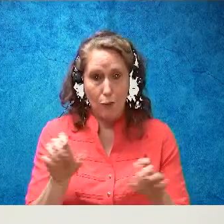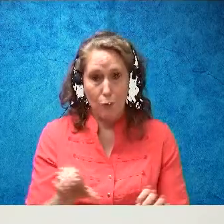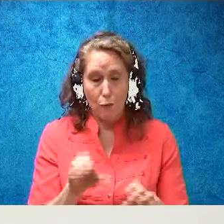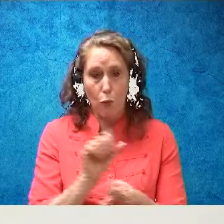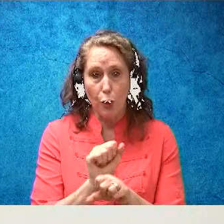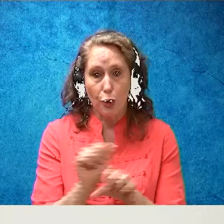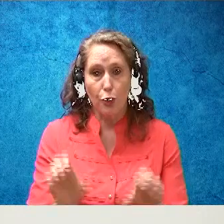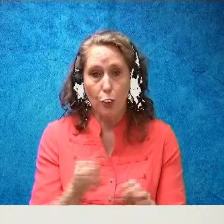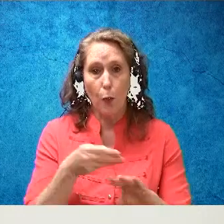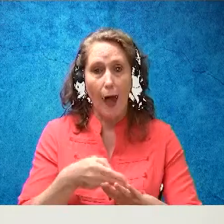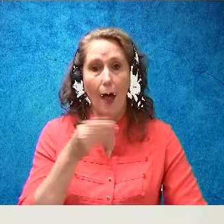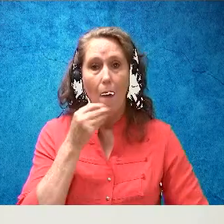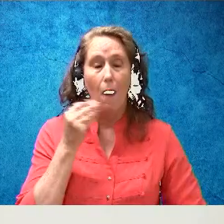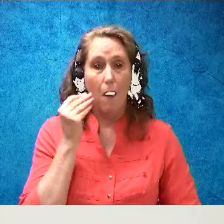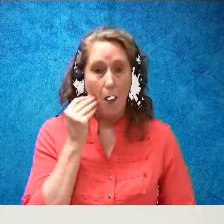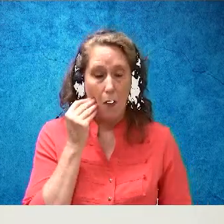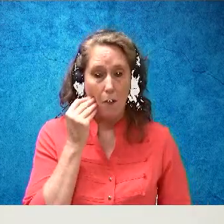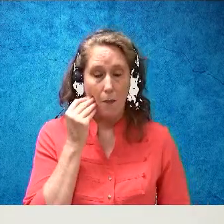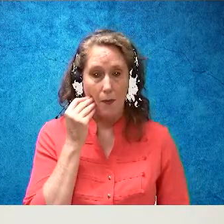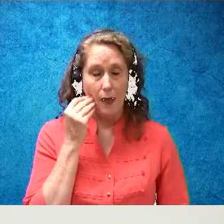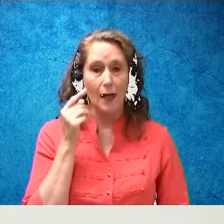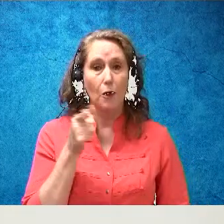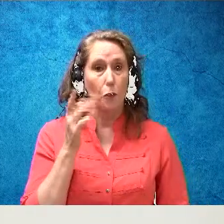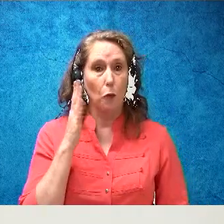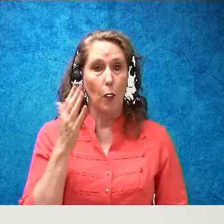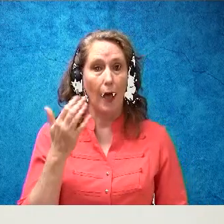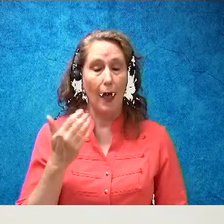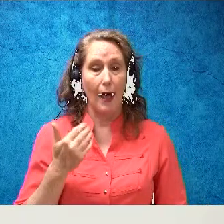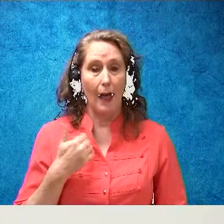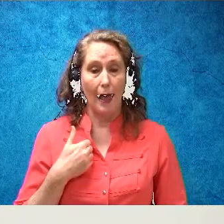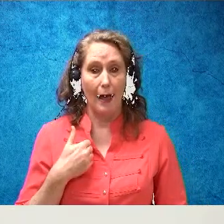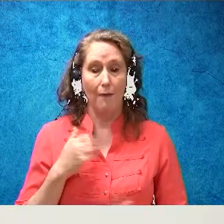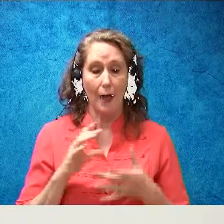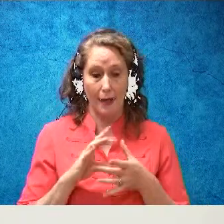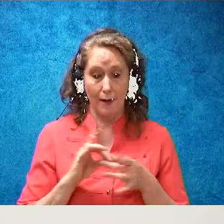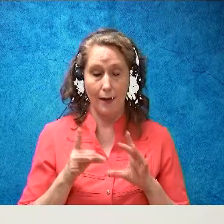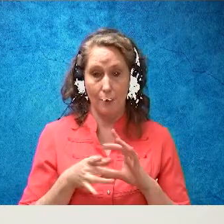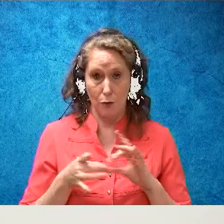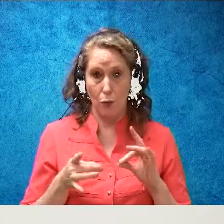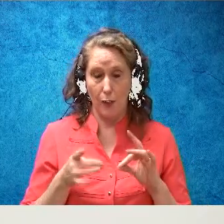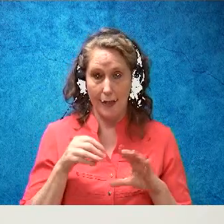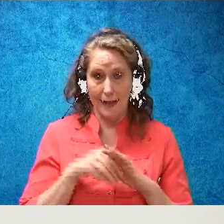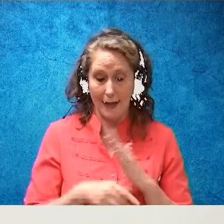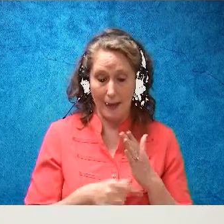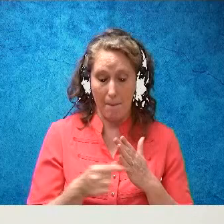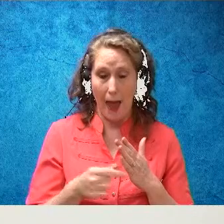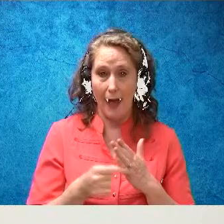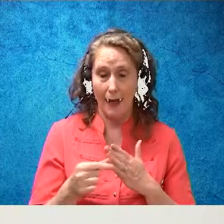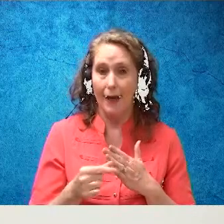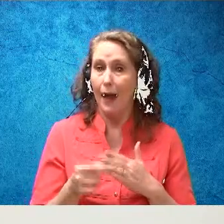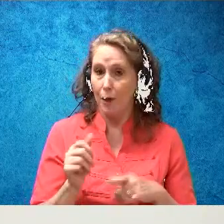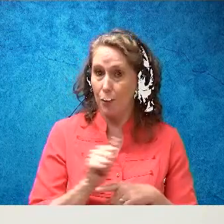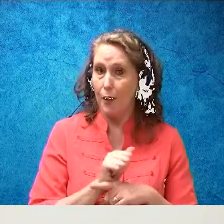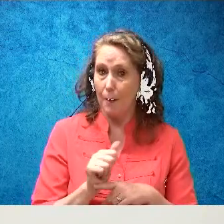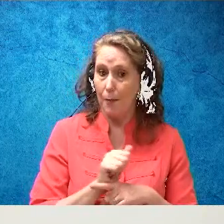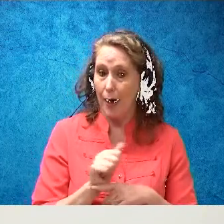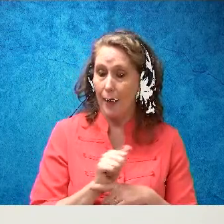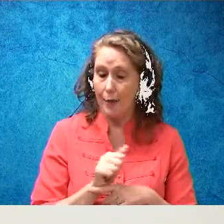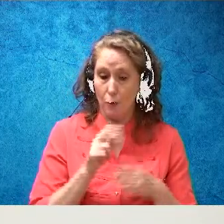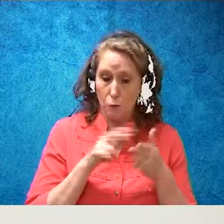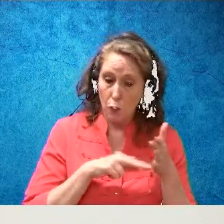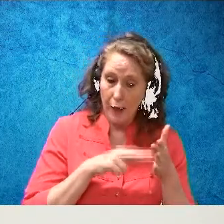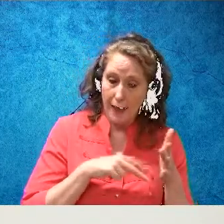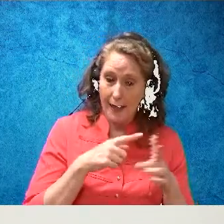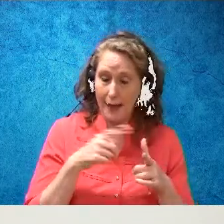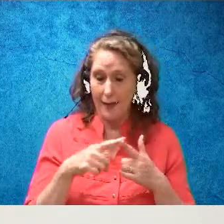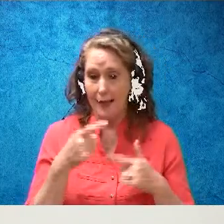what you can do if you see those, you will have some stories in your packet and you can practice retelling those